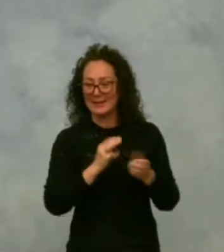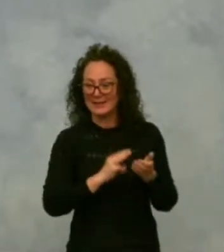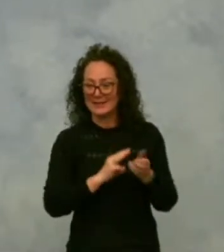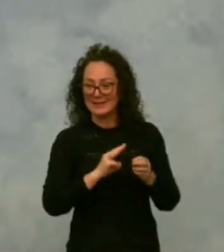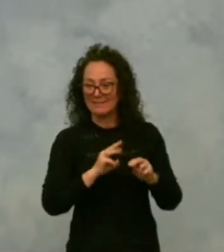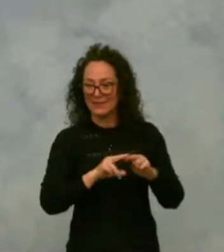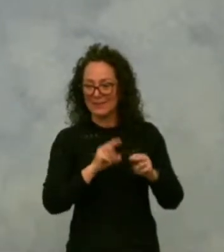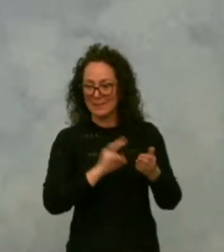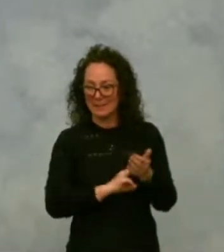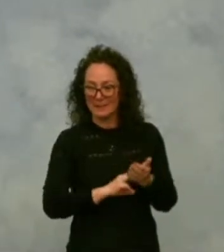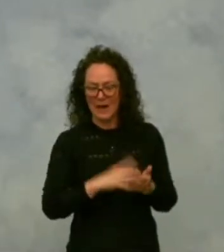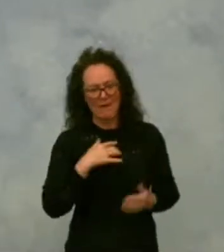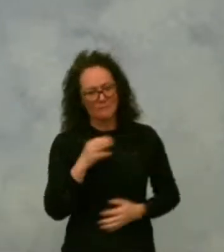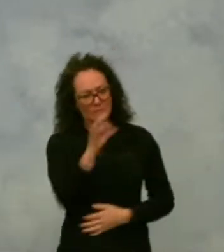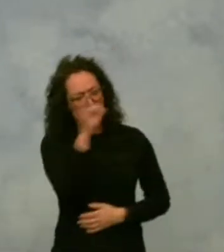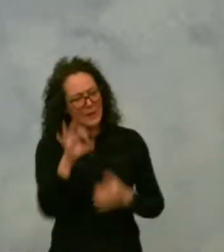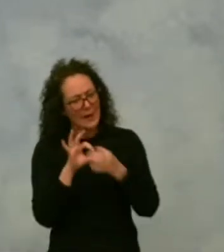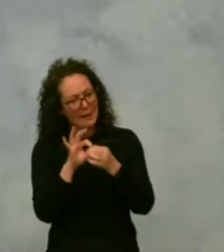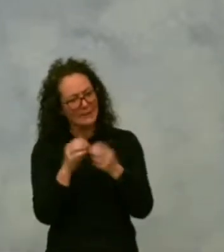Yep.